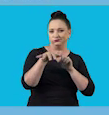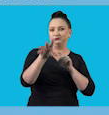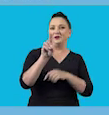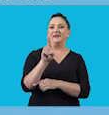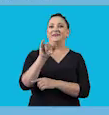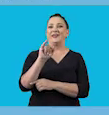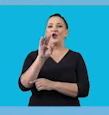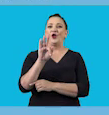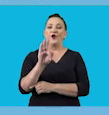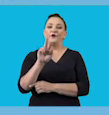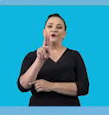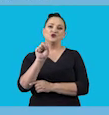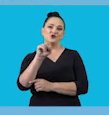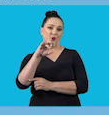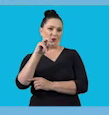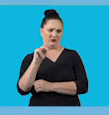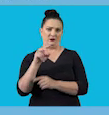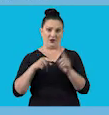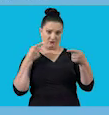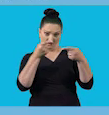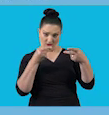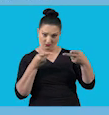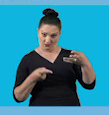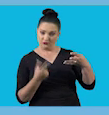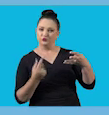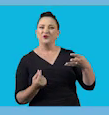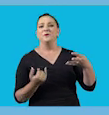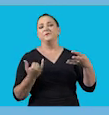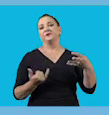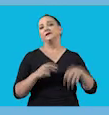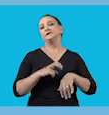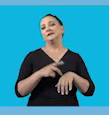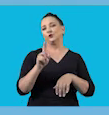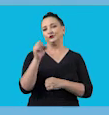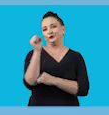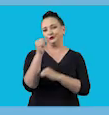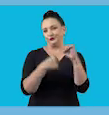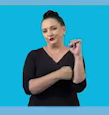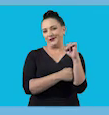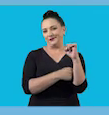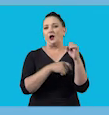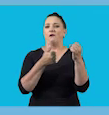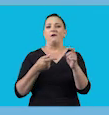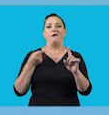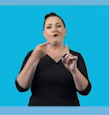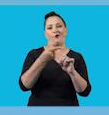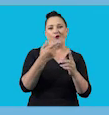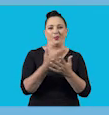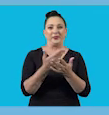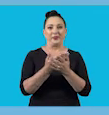order for us to be able to achieve these targets, we need to be able now to structure our goal and so that we